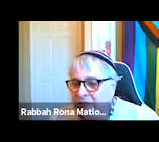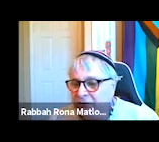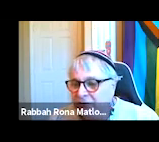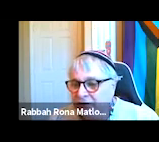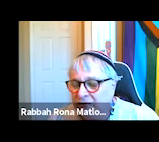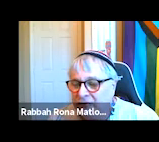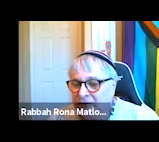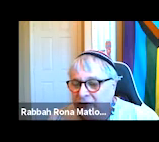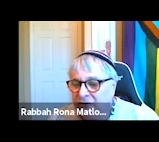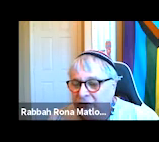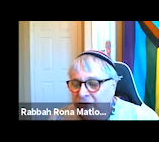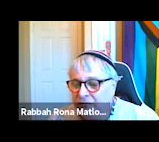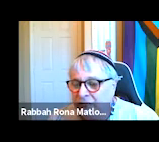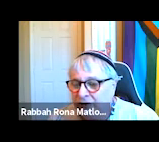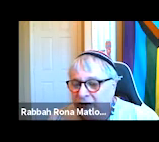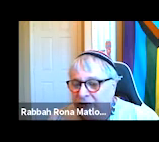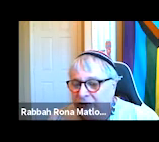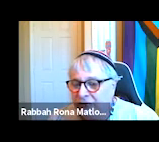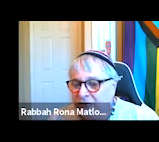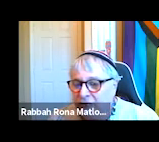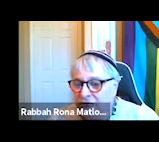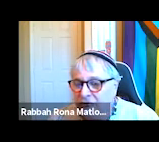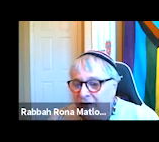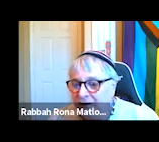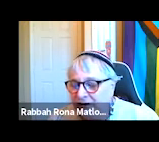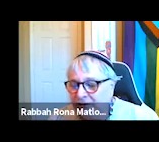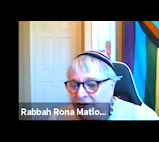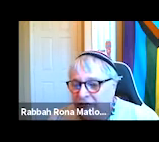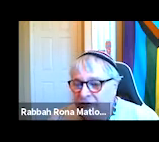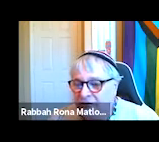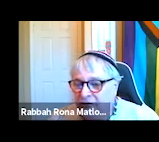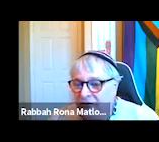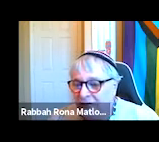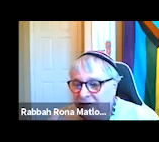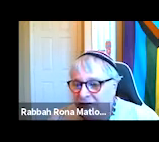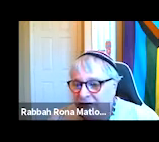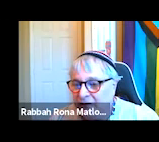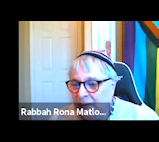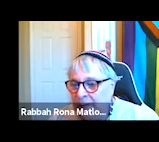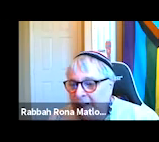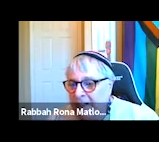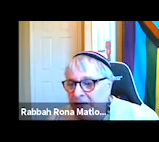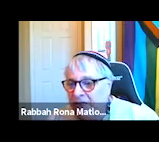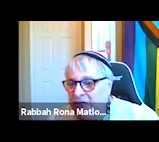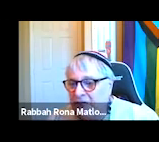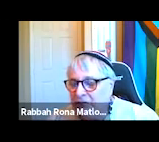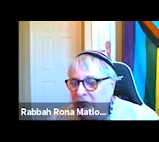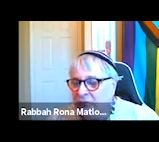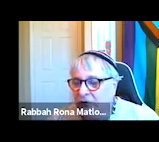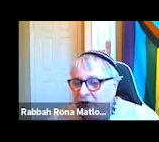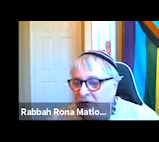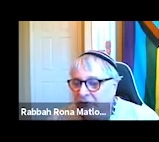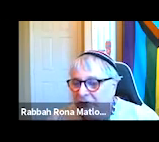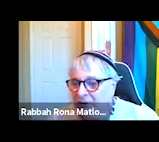evening and morning. It doesn't say noon or afternoon or twilight or any of those other times of the day. It just gives